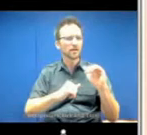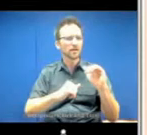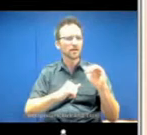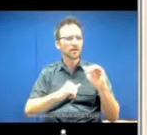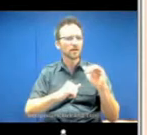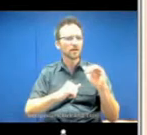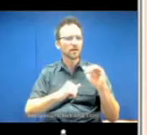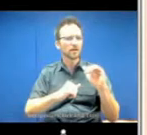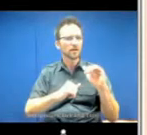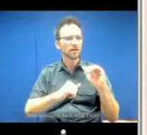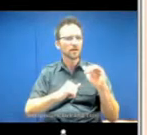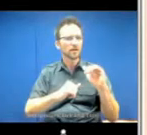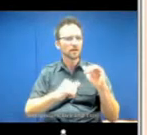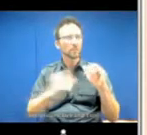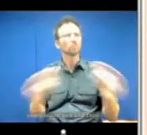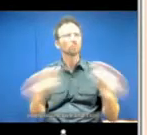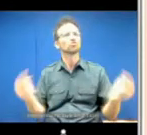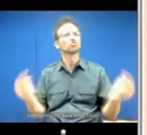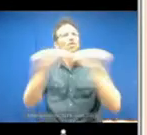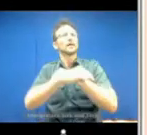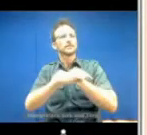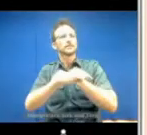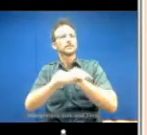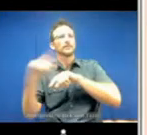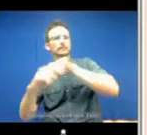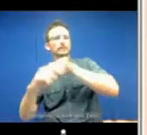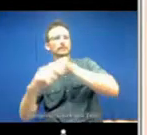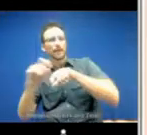style? There is a huge difference.